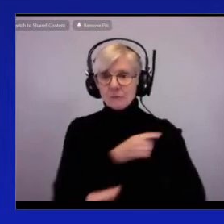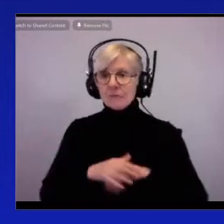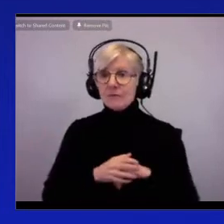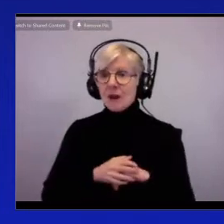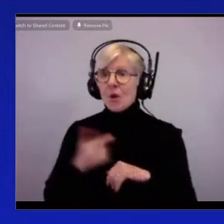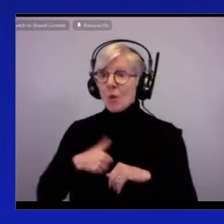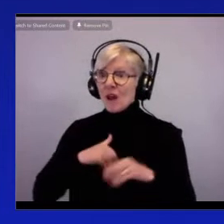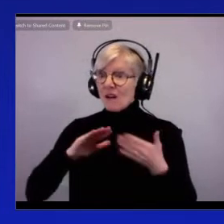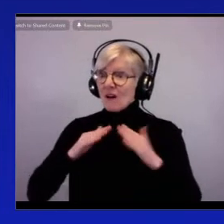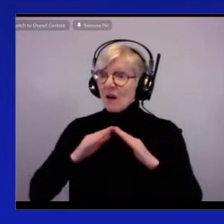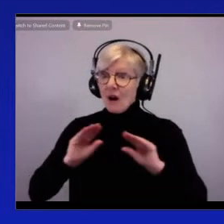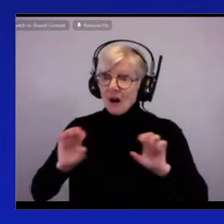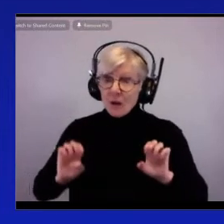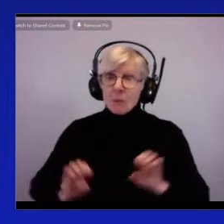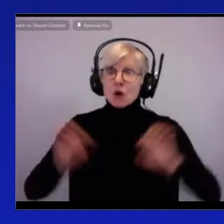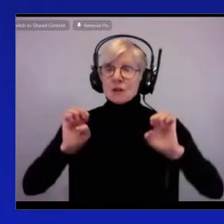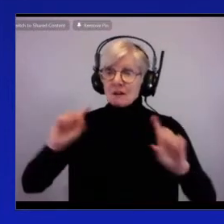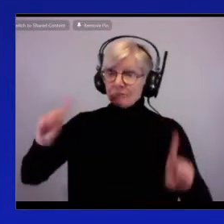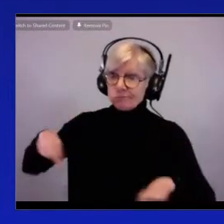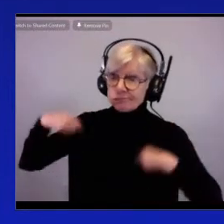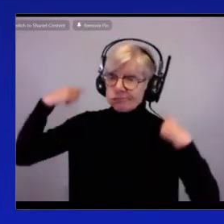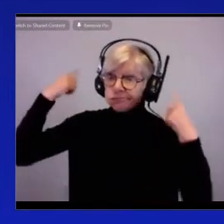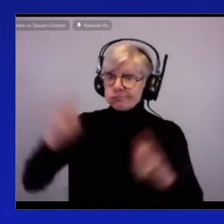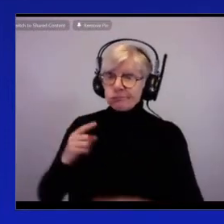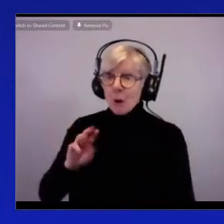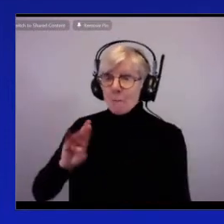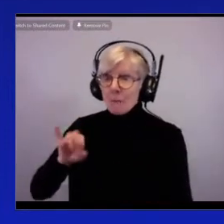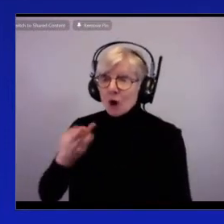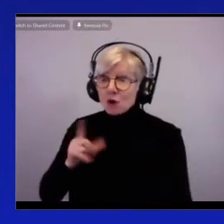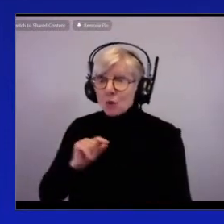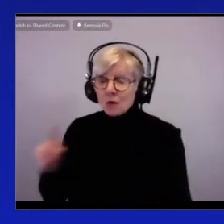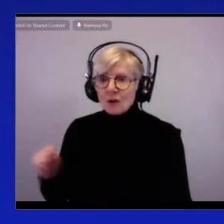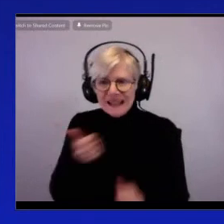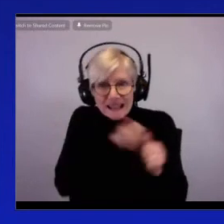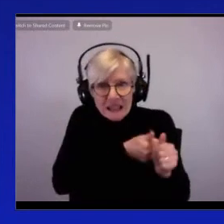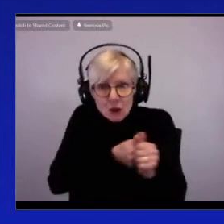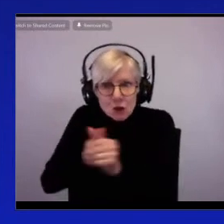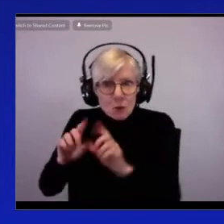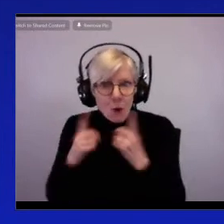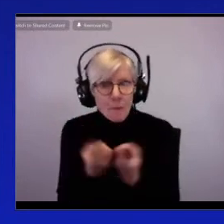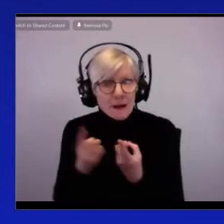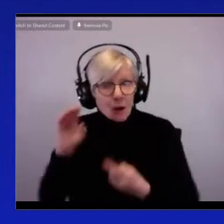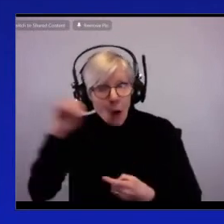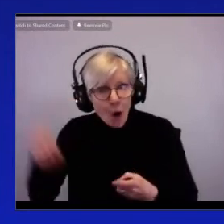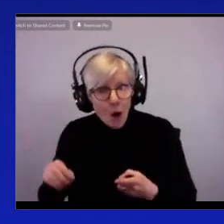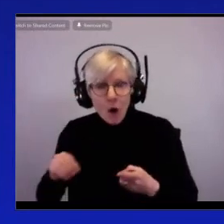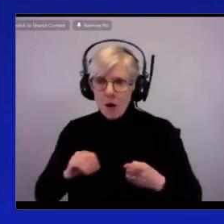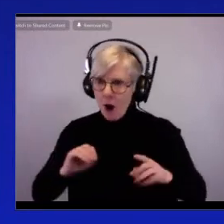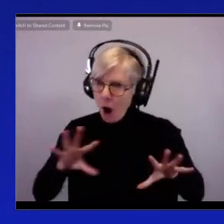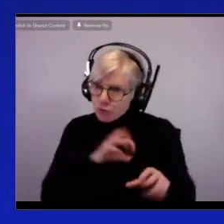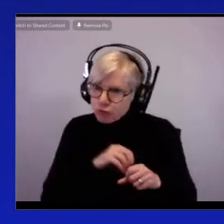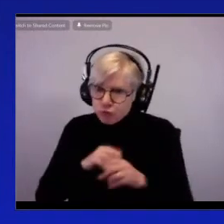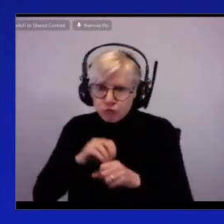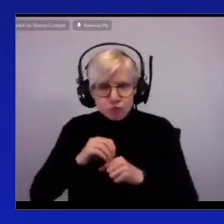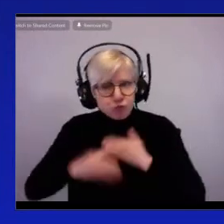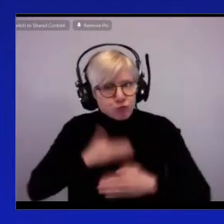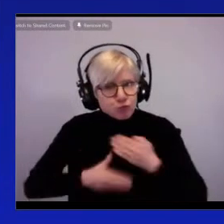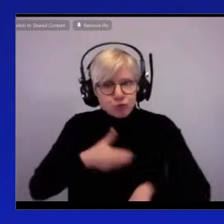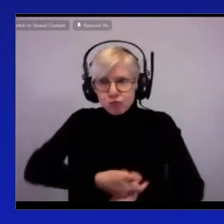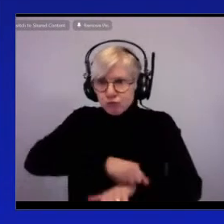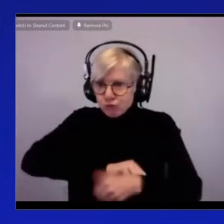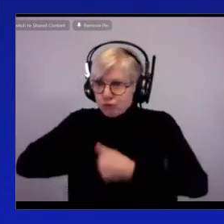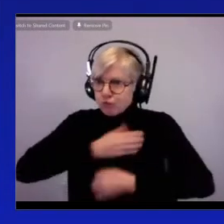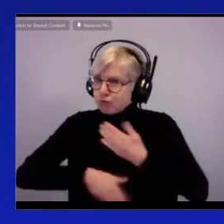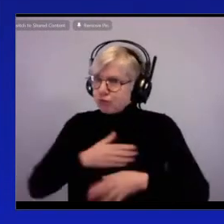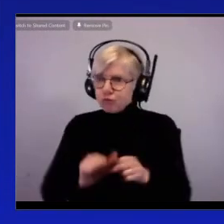emergency since March 2020, and all city departments have been actively engaged in the pandemic response since that time.